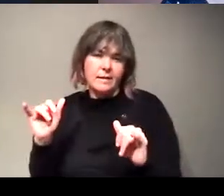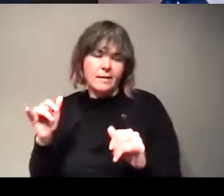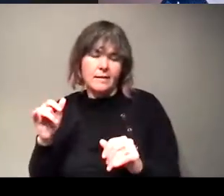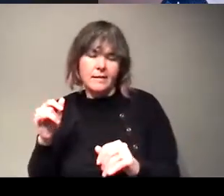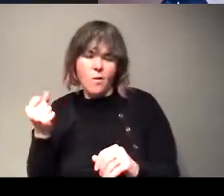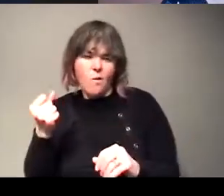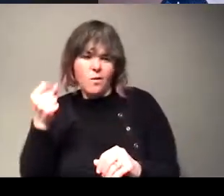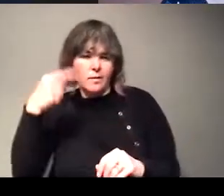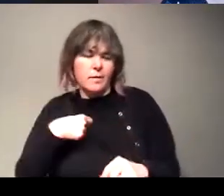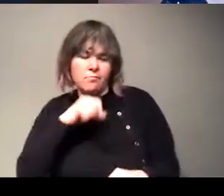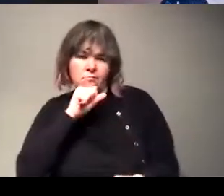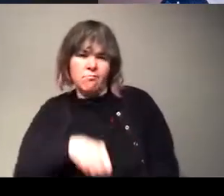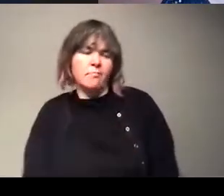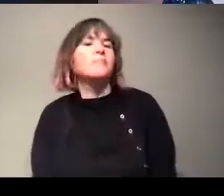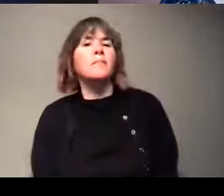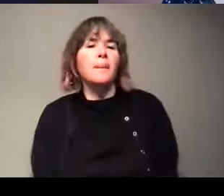so.